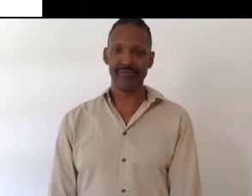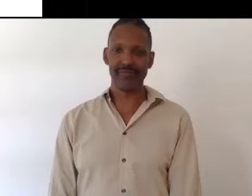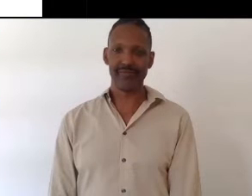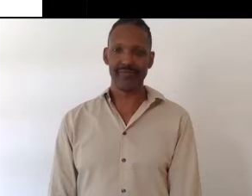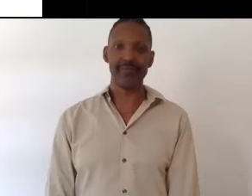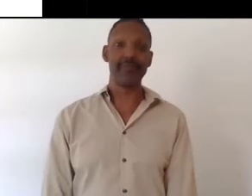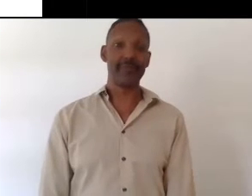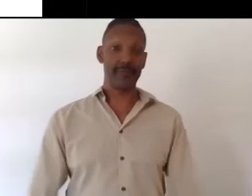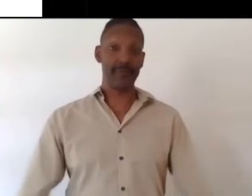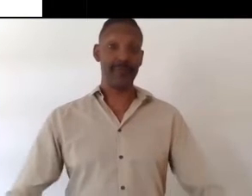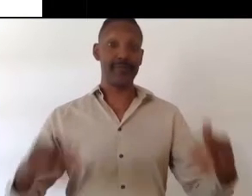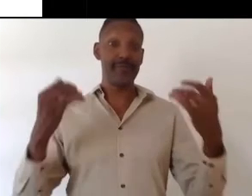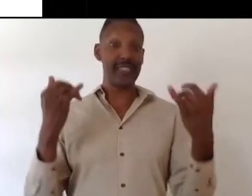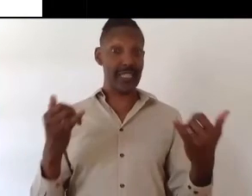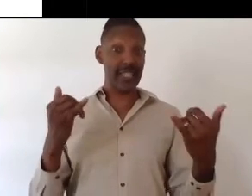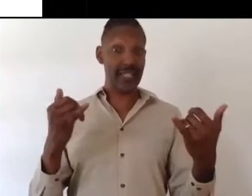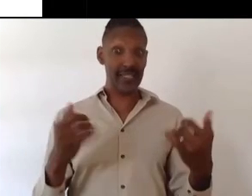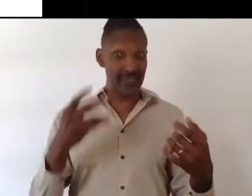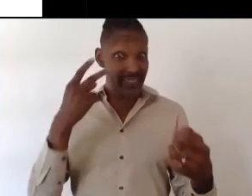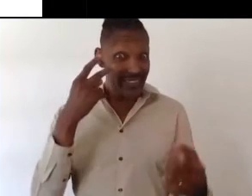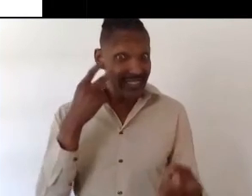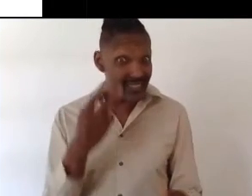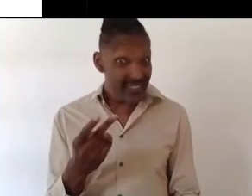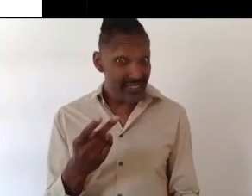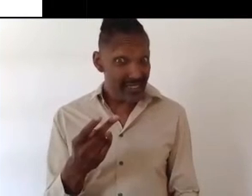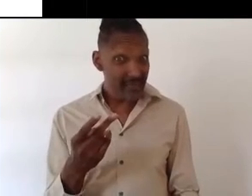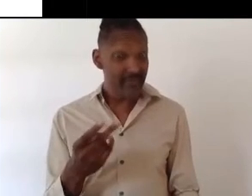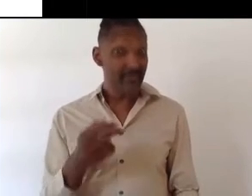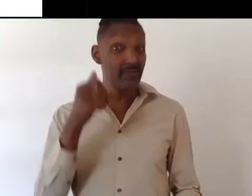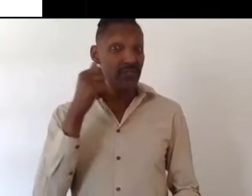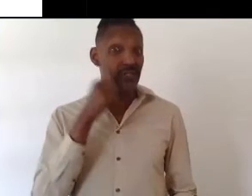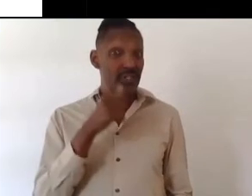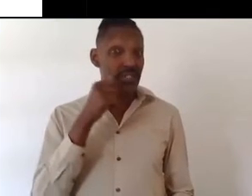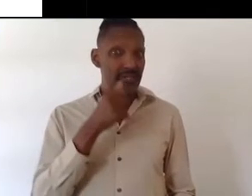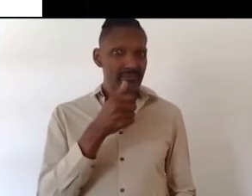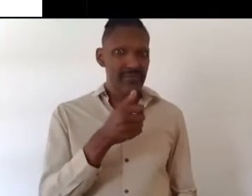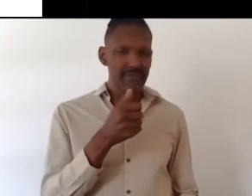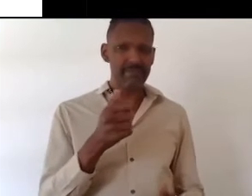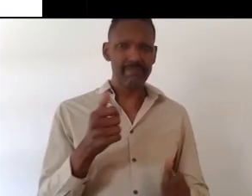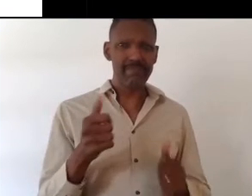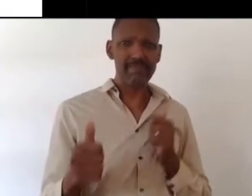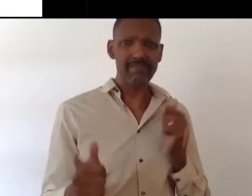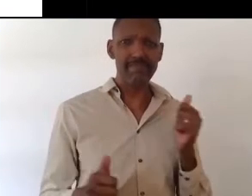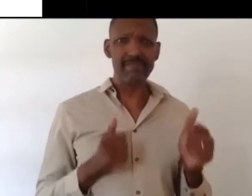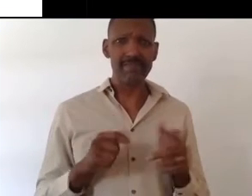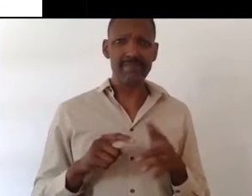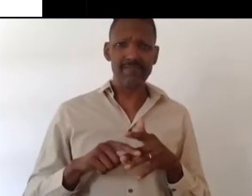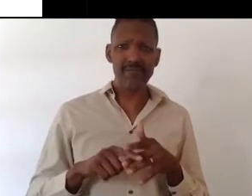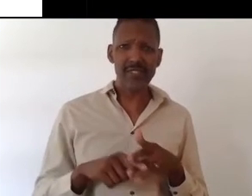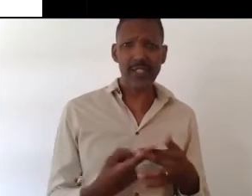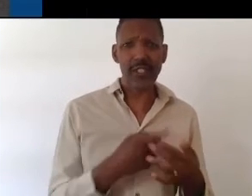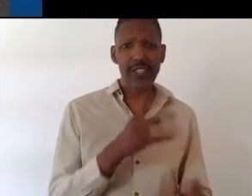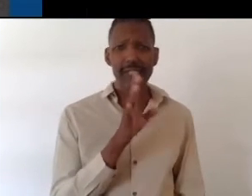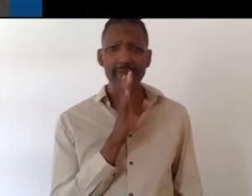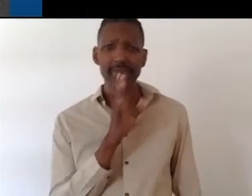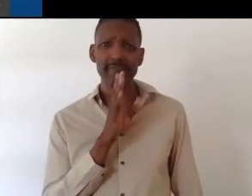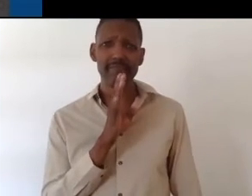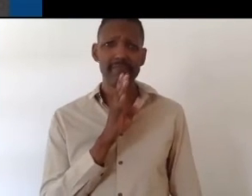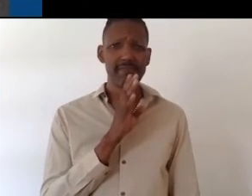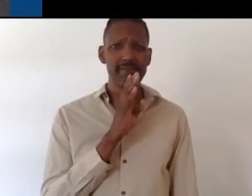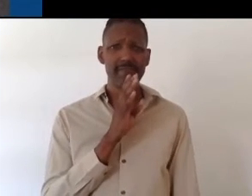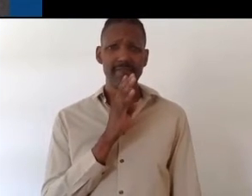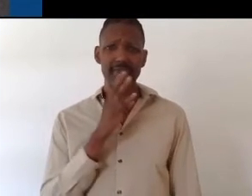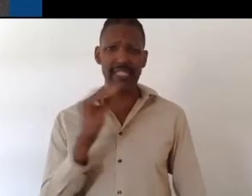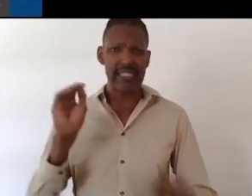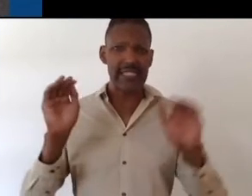and she couldn't be more engaged as she persisted and improved on her raft to make it float. So this